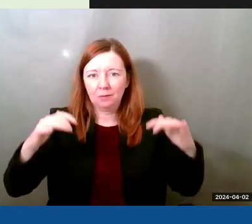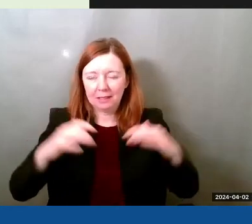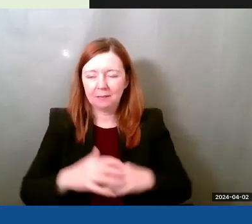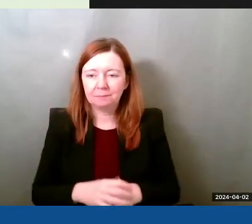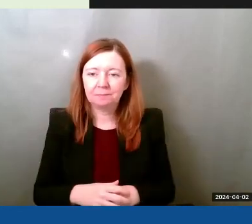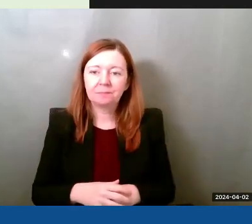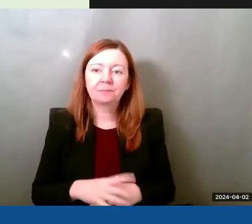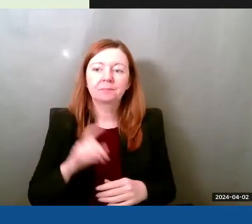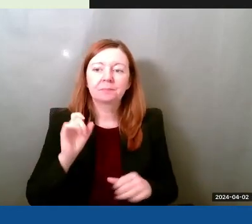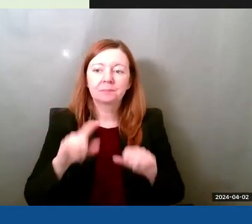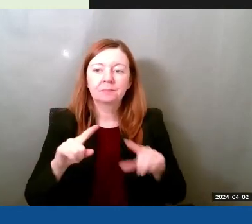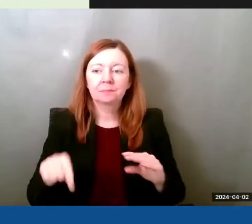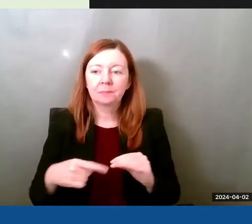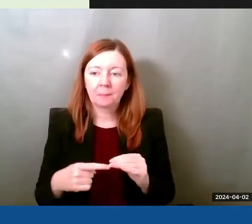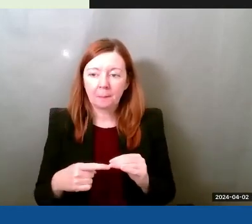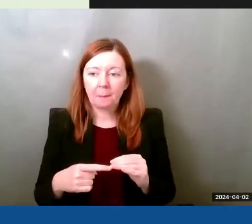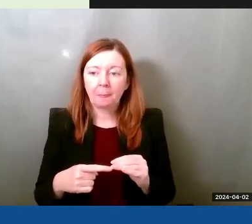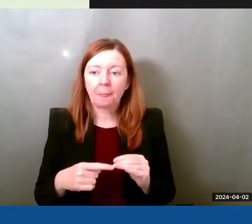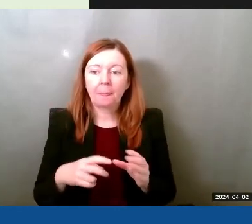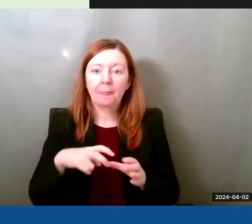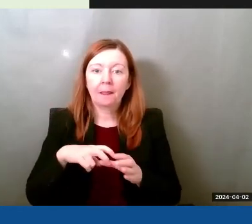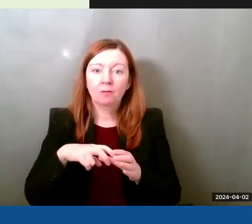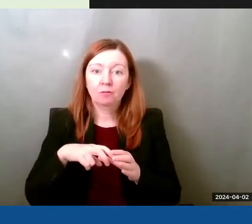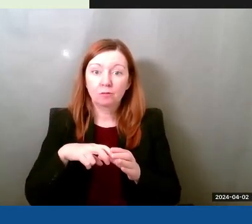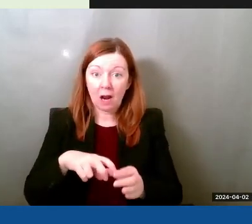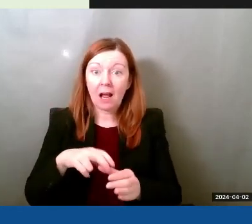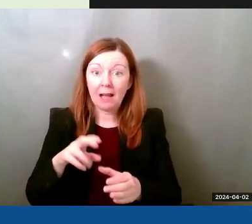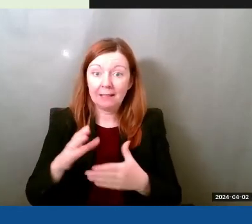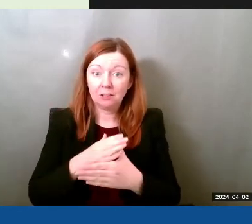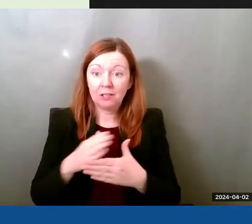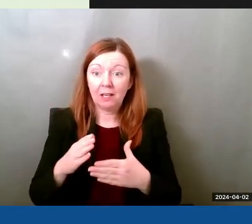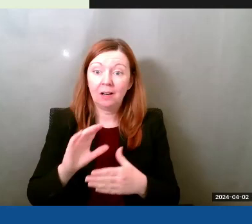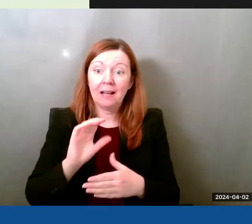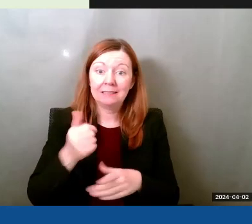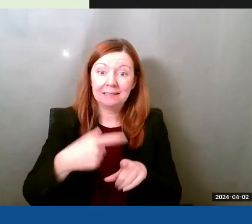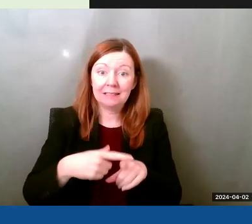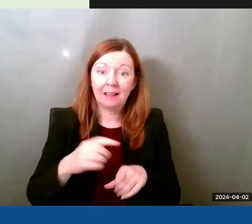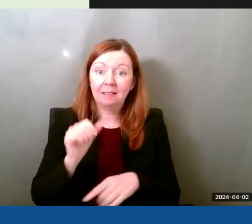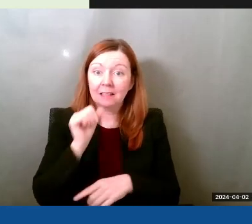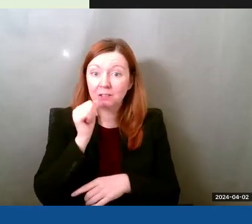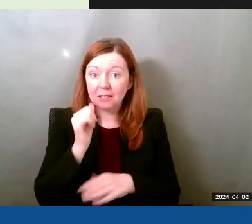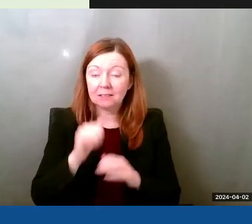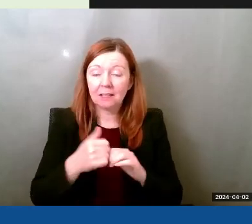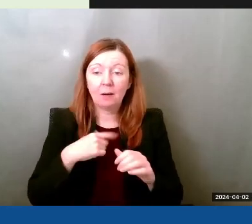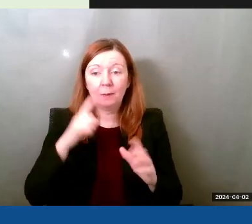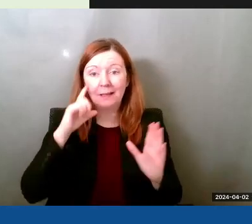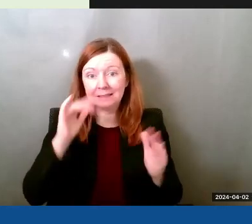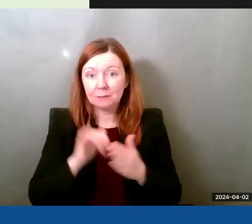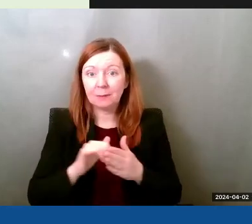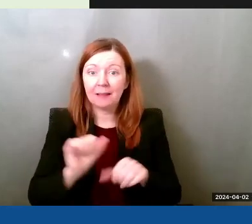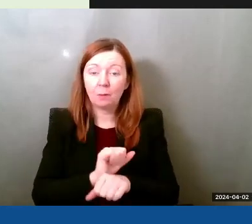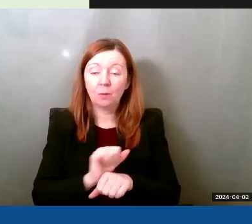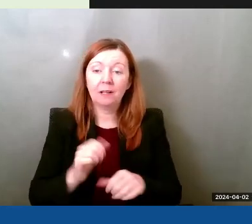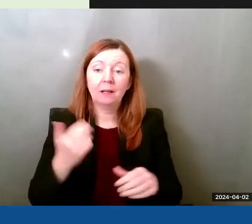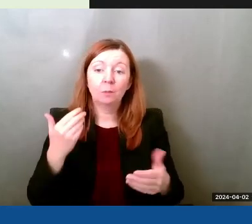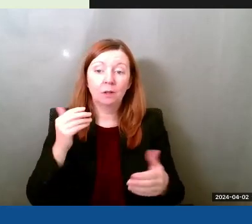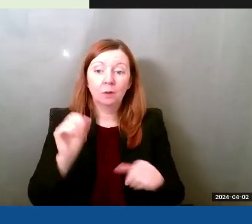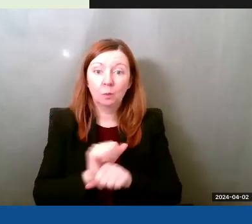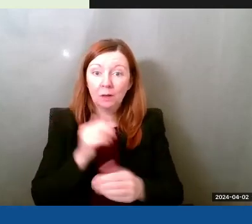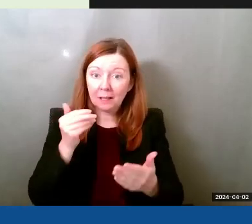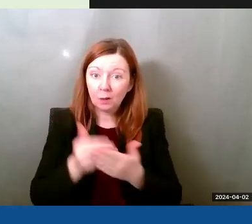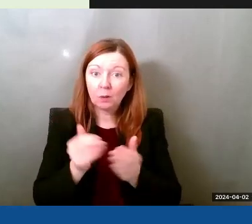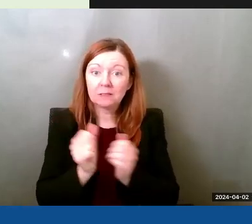There was a question around the rideshare at 10th and Chestnut and how would you anticipate that working? So working closely with